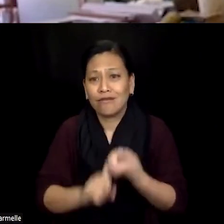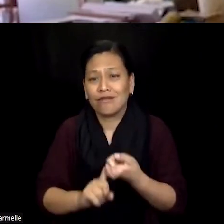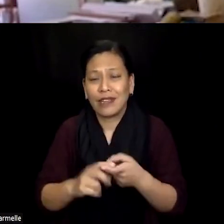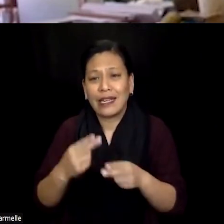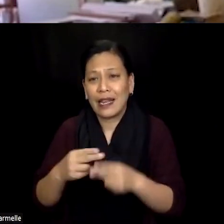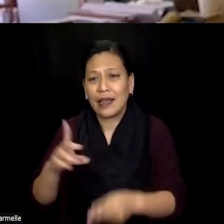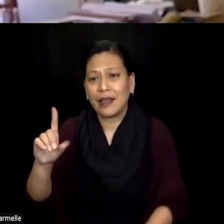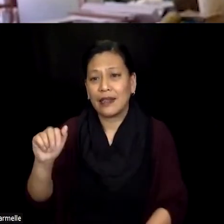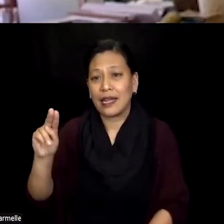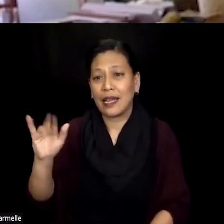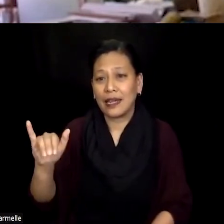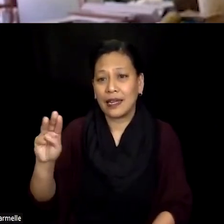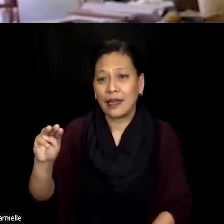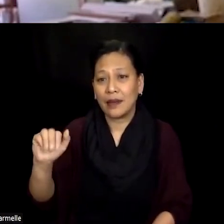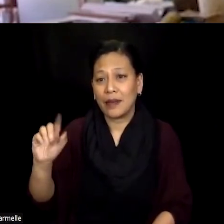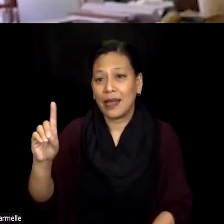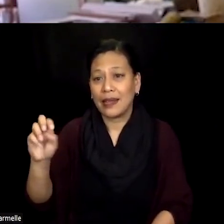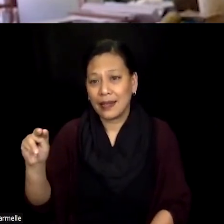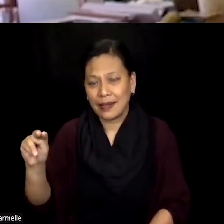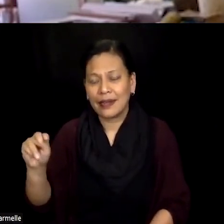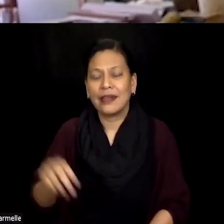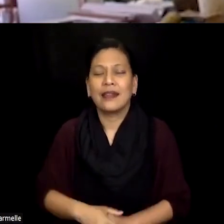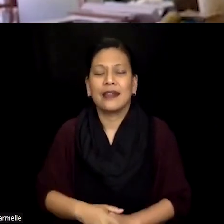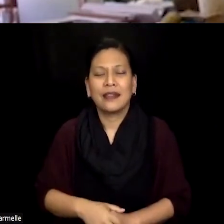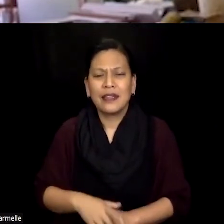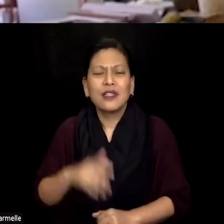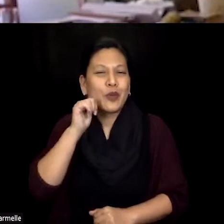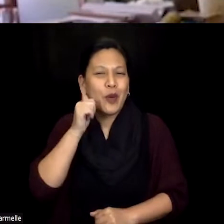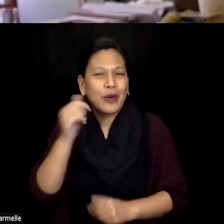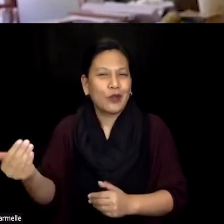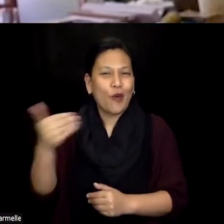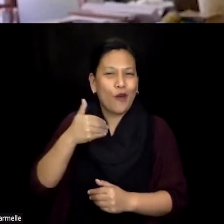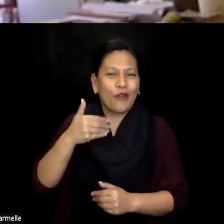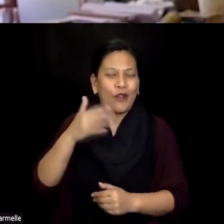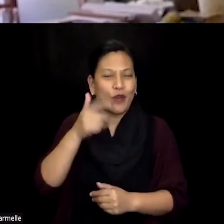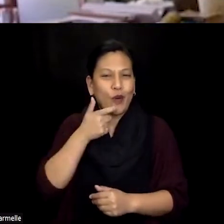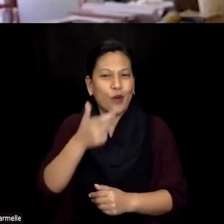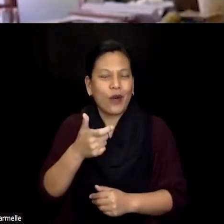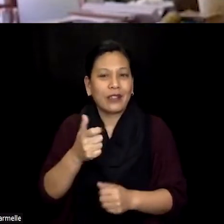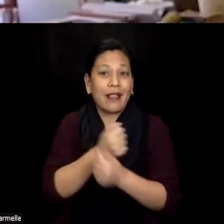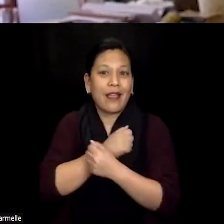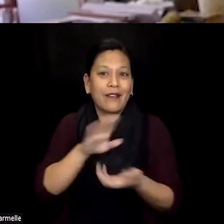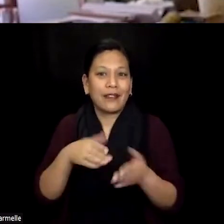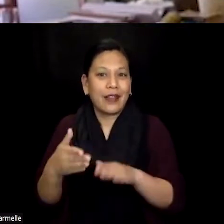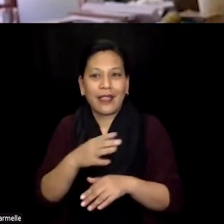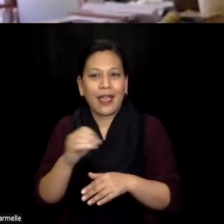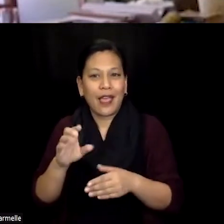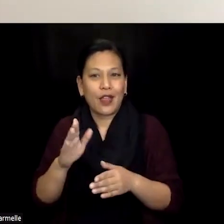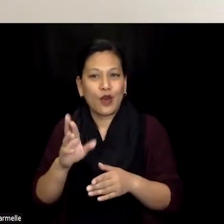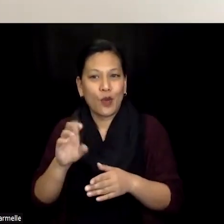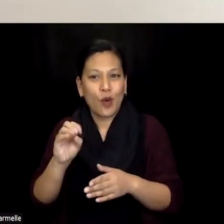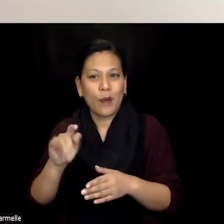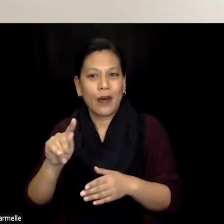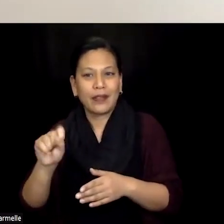who graduated with me, is coming over tomorrow night to watch the Love, Death, and Robots, the David Fincher show.